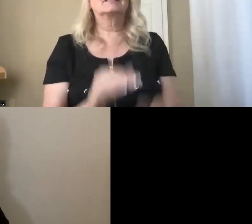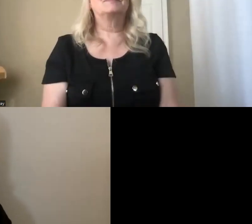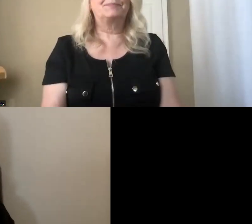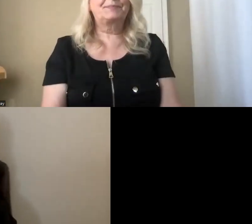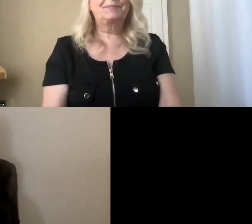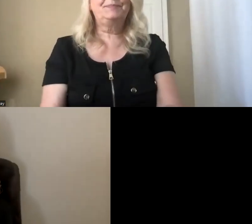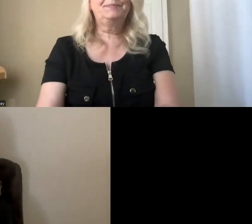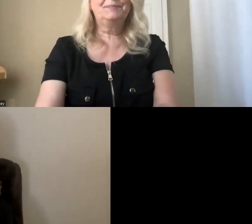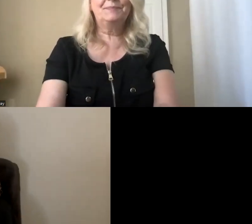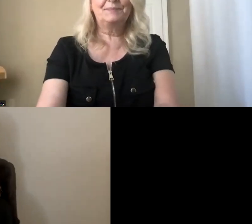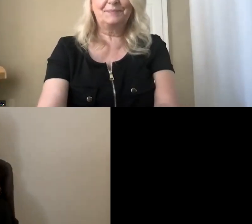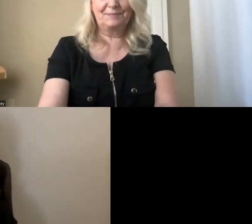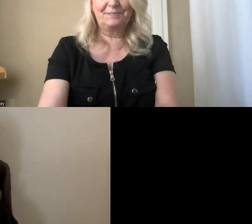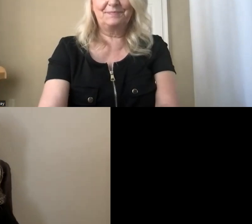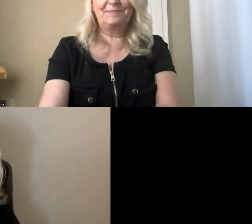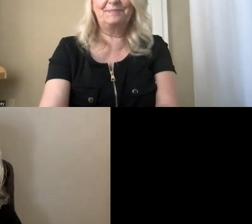consider.